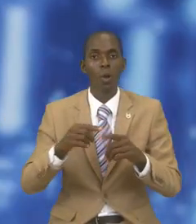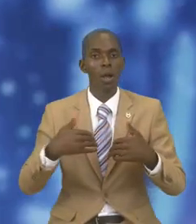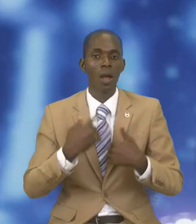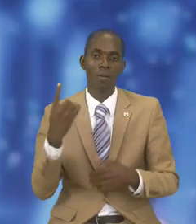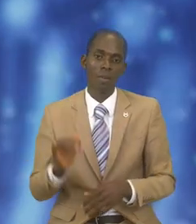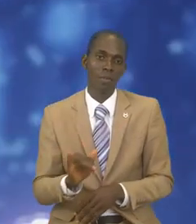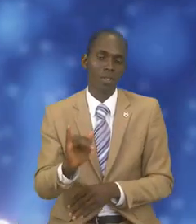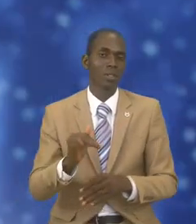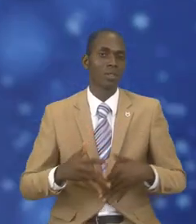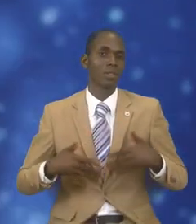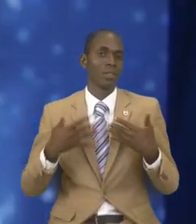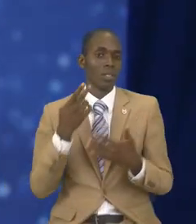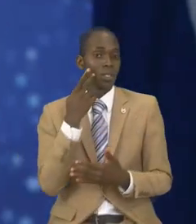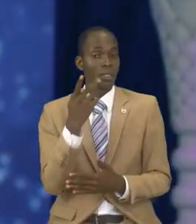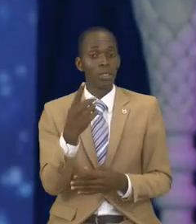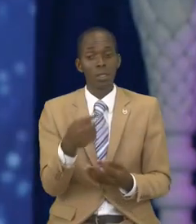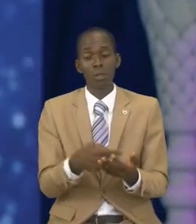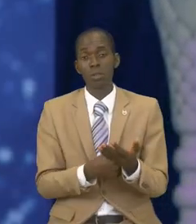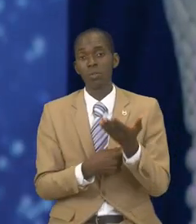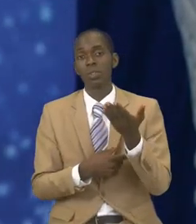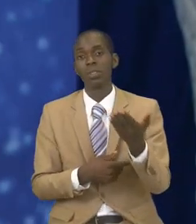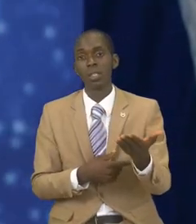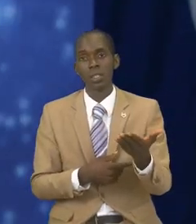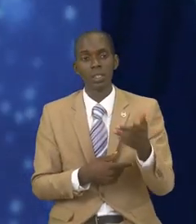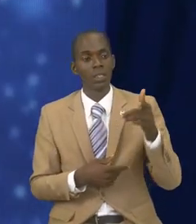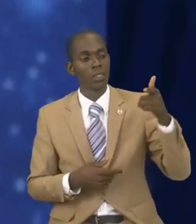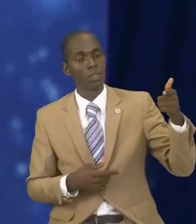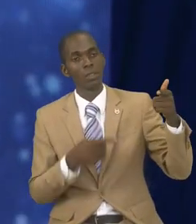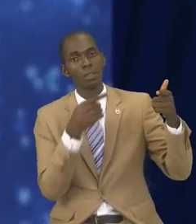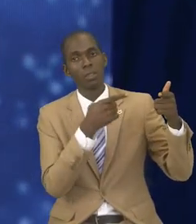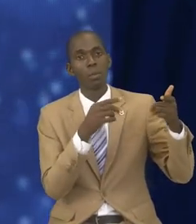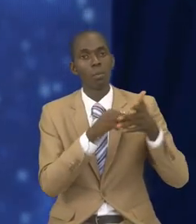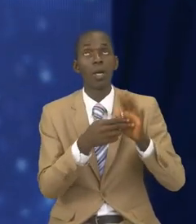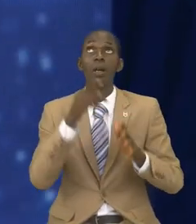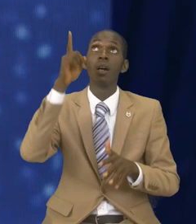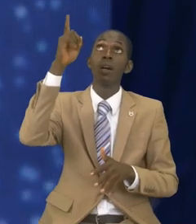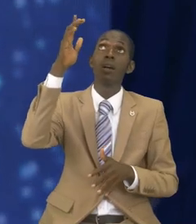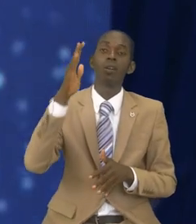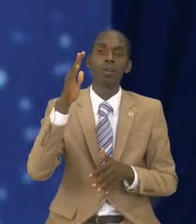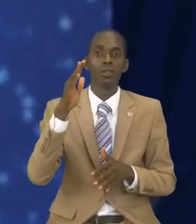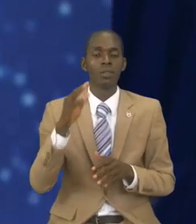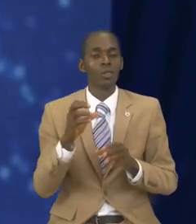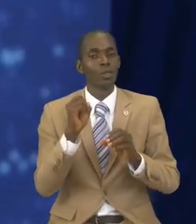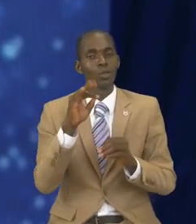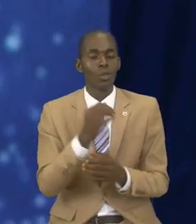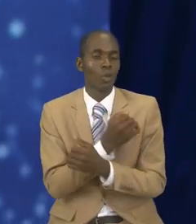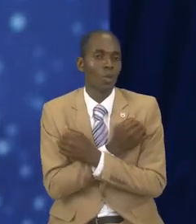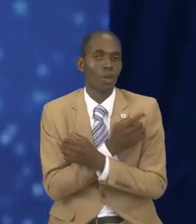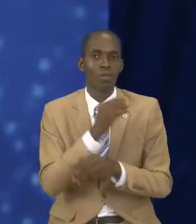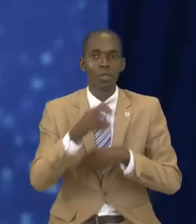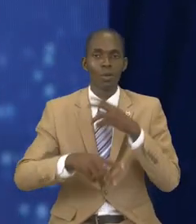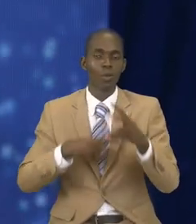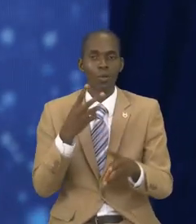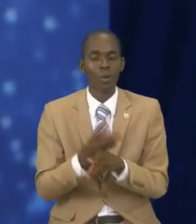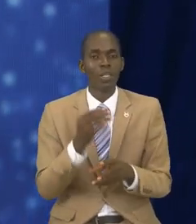everlasting. Like, look at the gospel right there. G of the gospel, that's God so loved the world that he gave